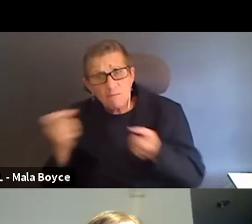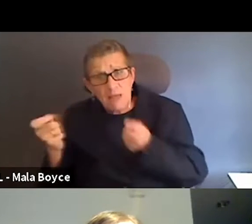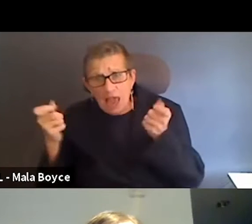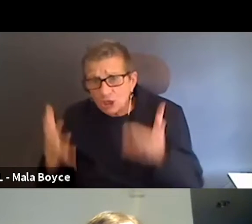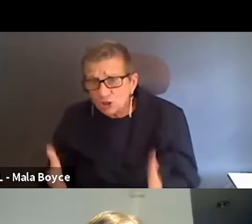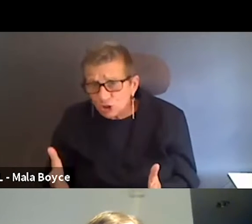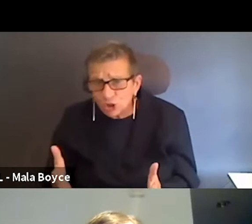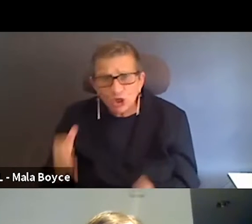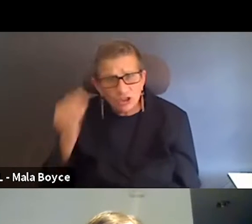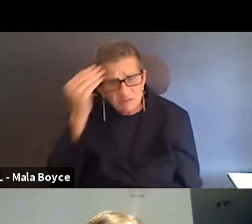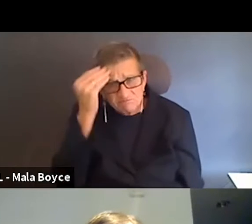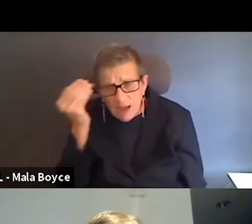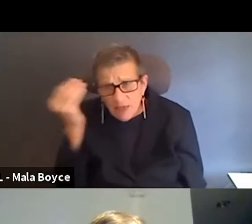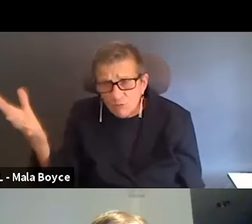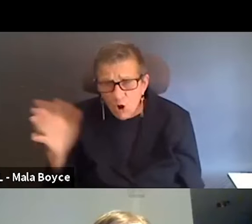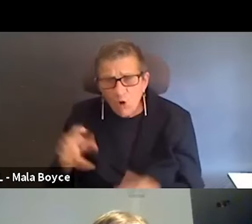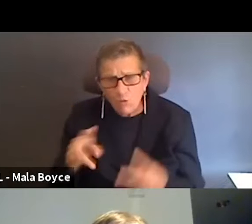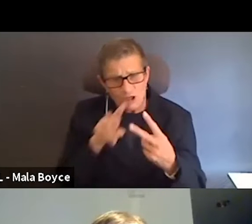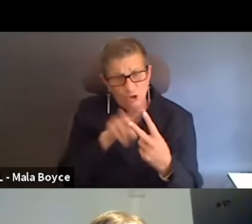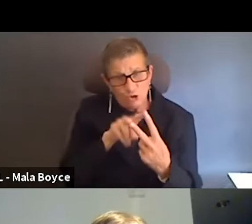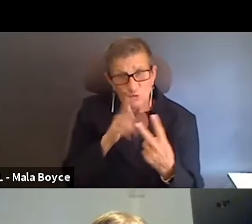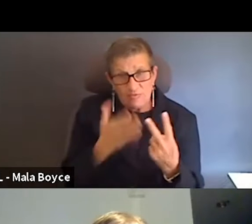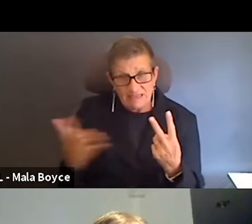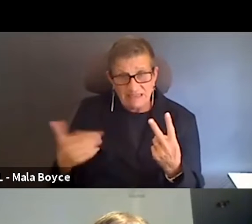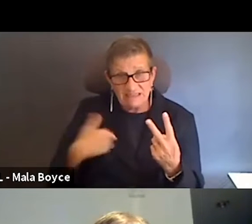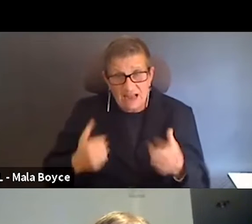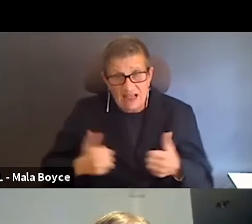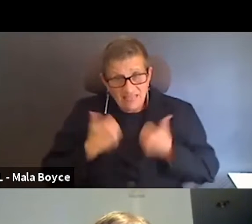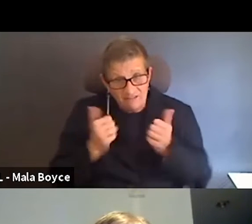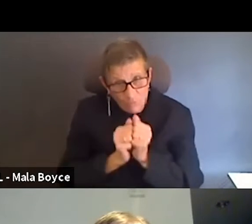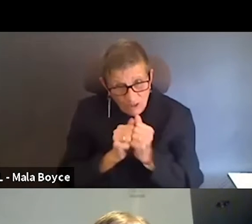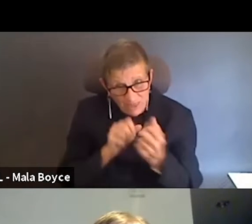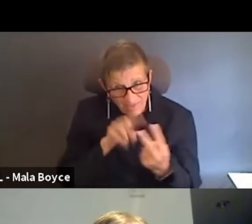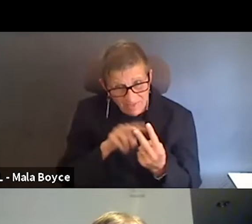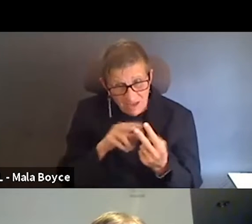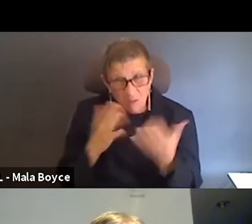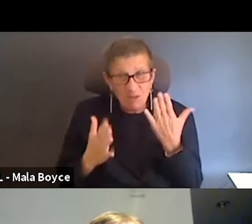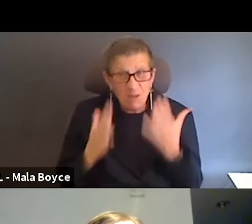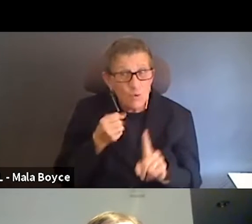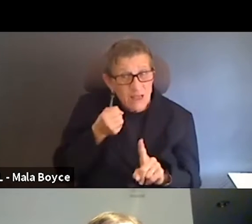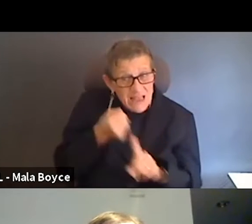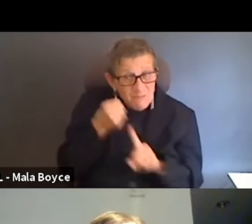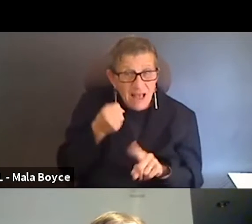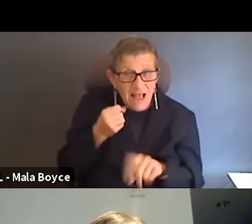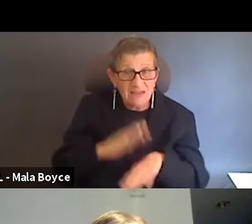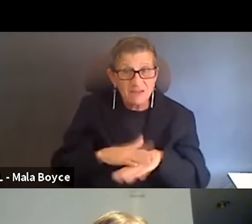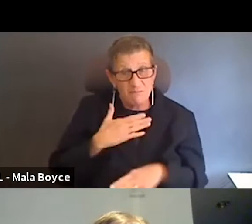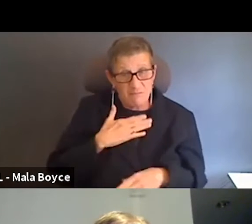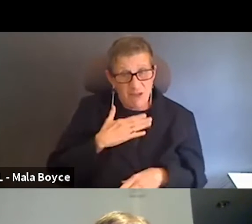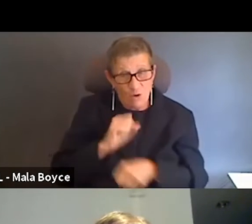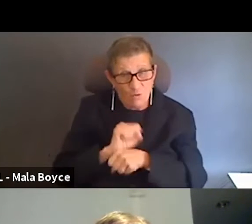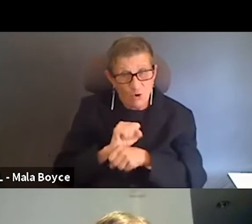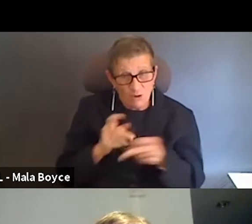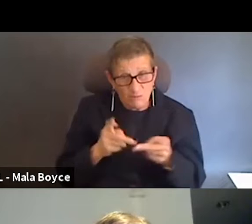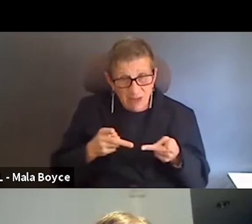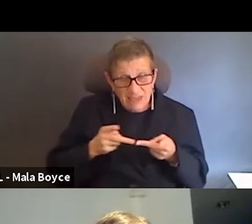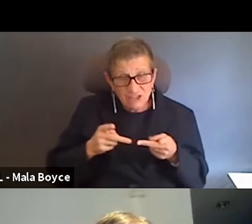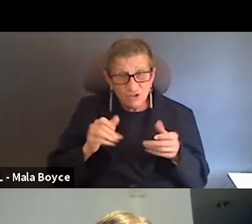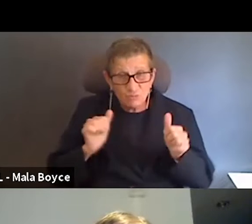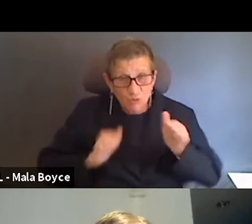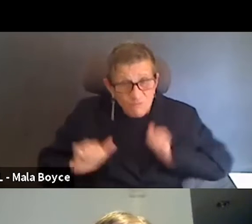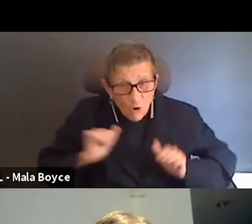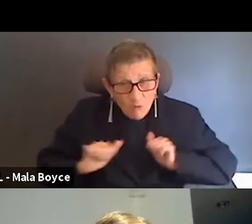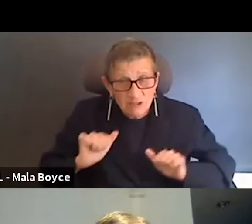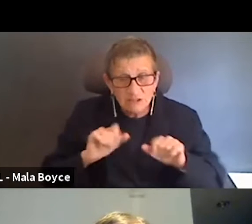just let them know, like, these are 2 things I live with, and it might impact my workplace performance, but that